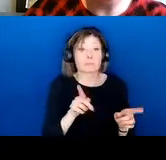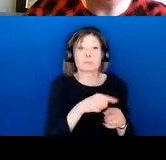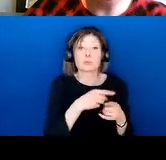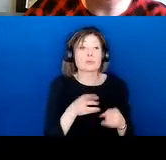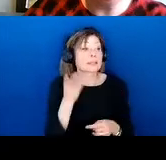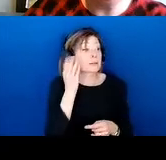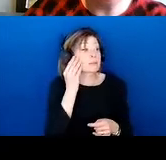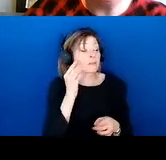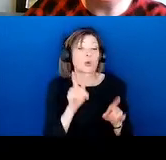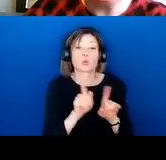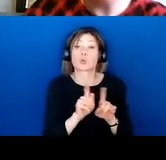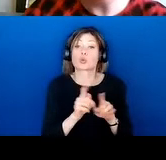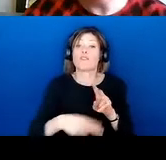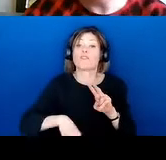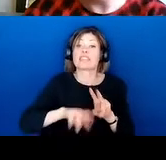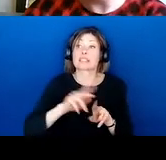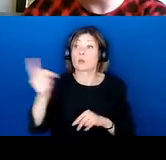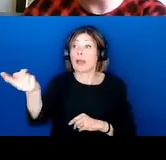notes.